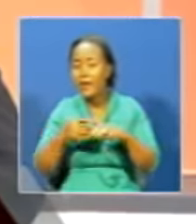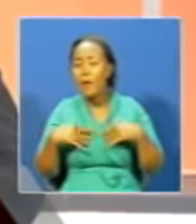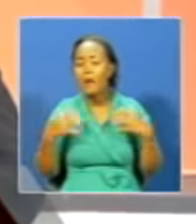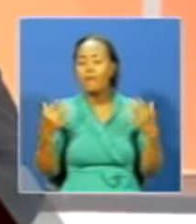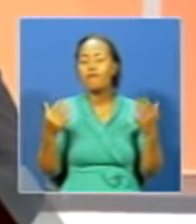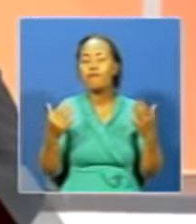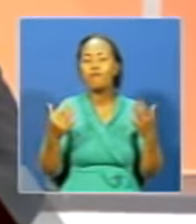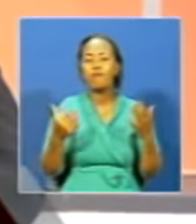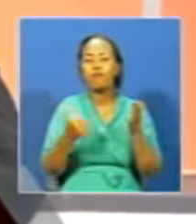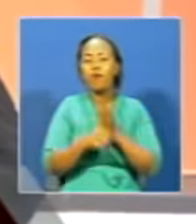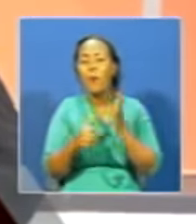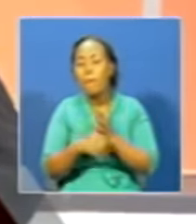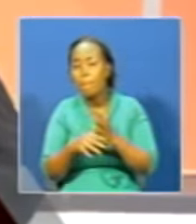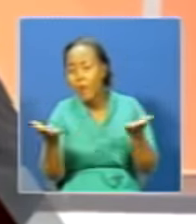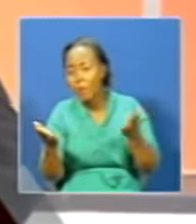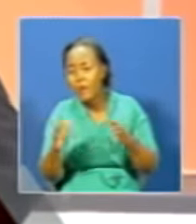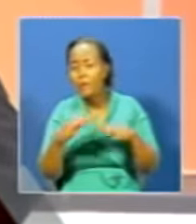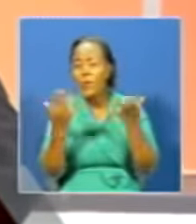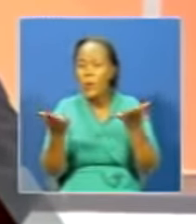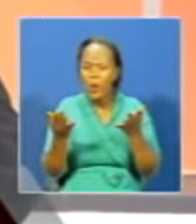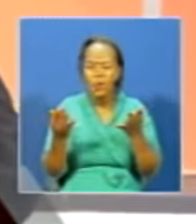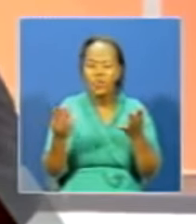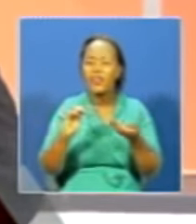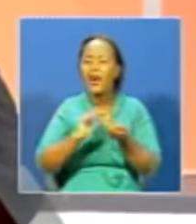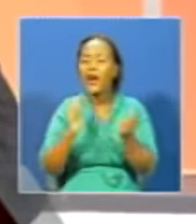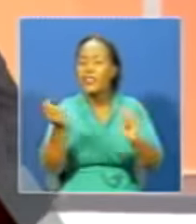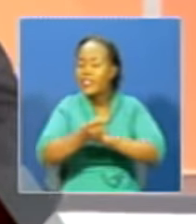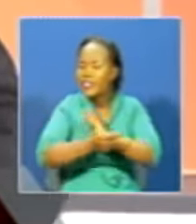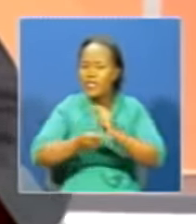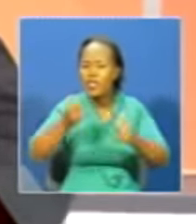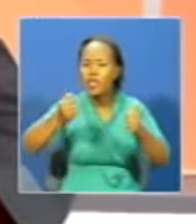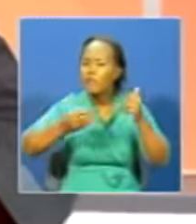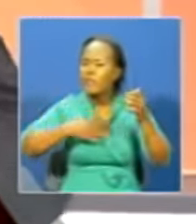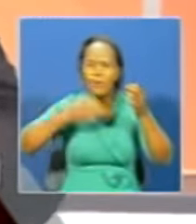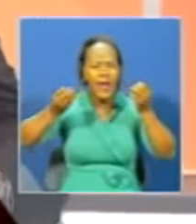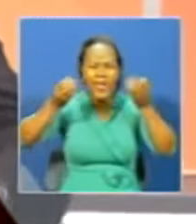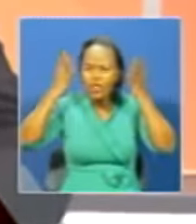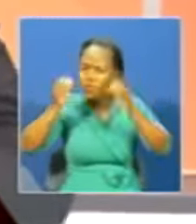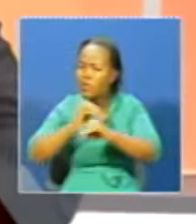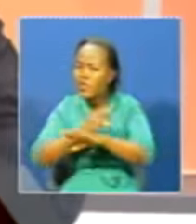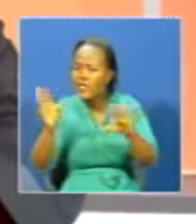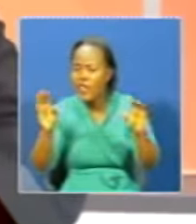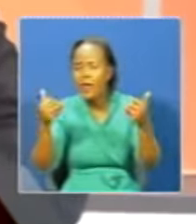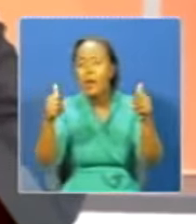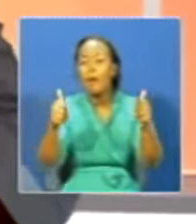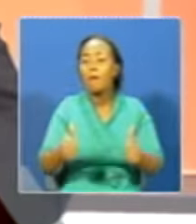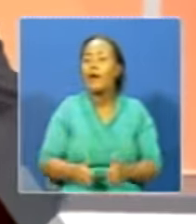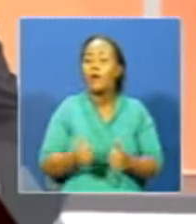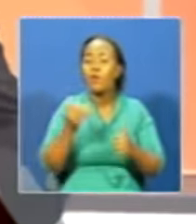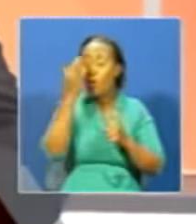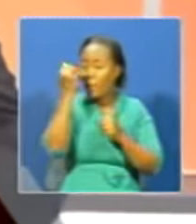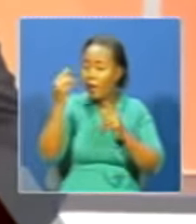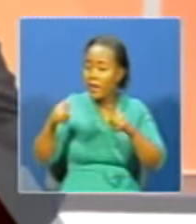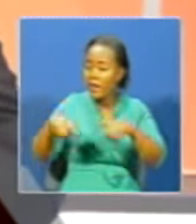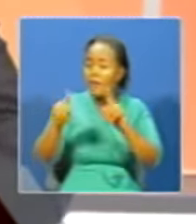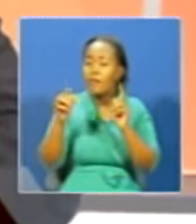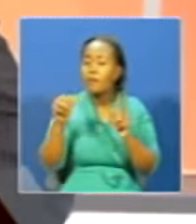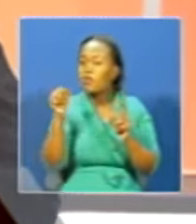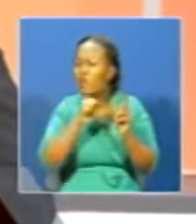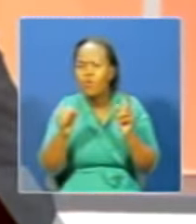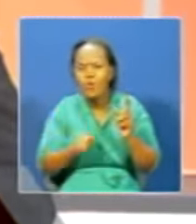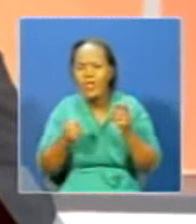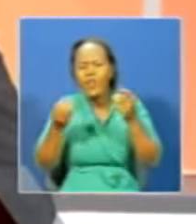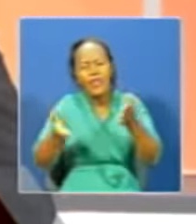a dislocation that I was not able to understand appropriately at that time because they were older and therefore they were going to boarding school,